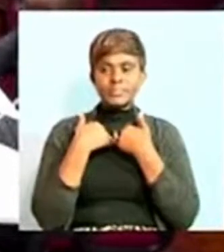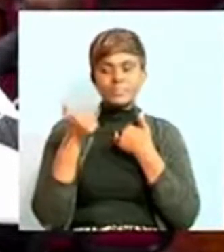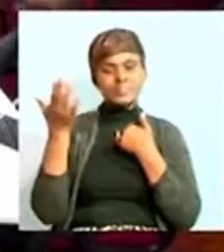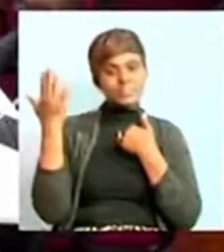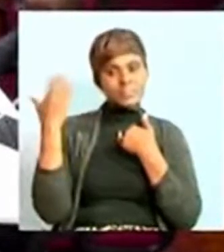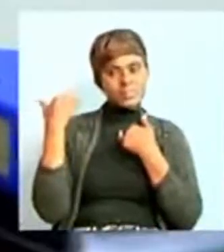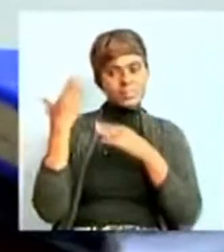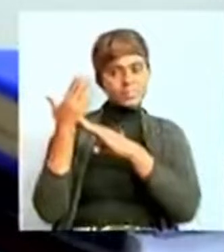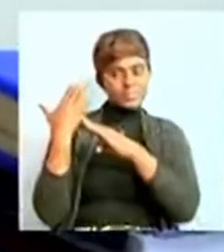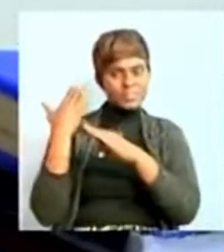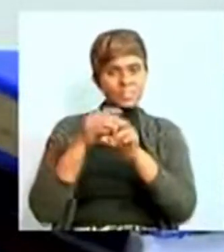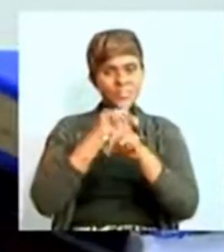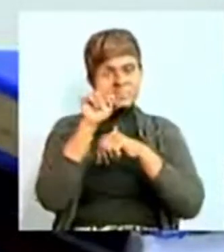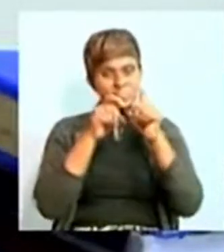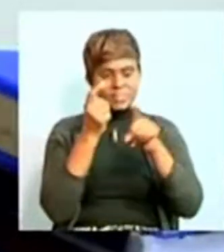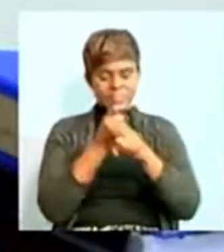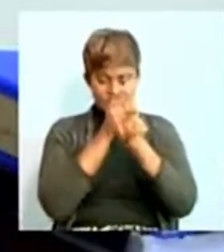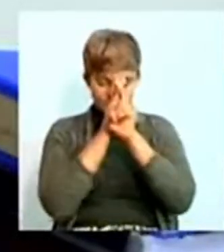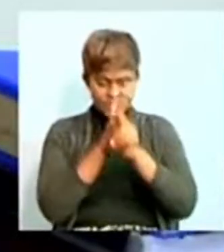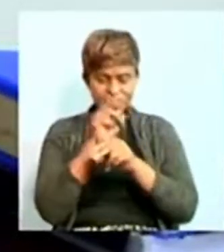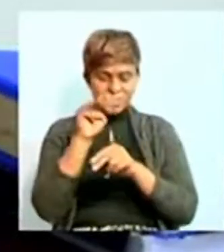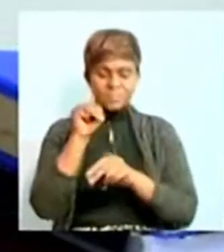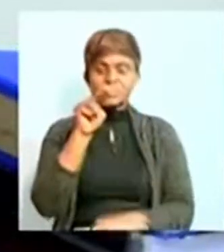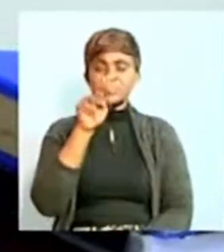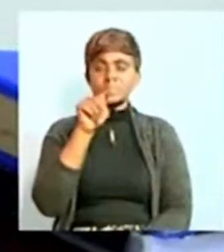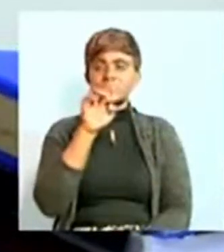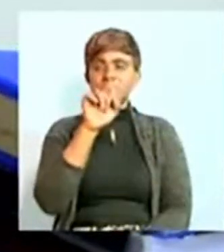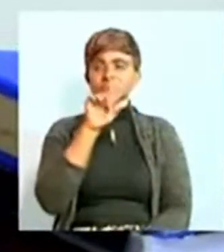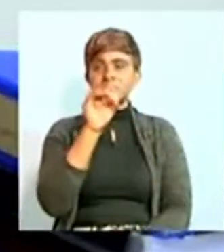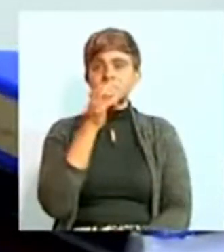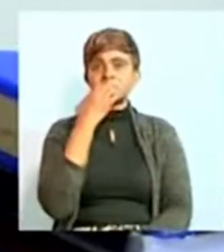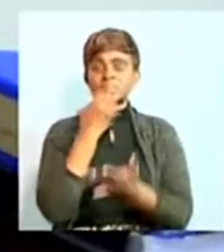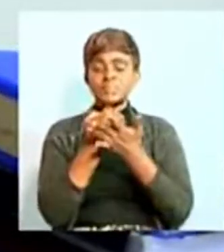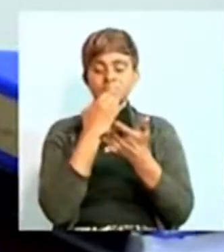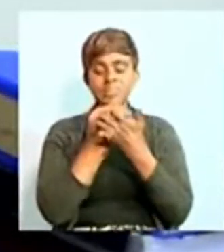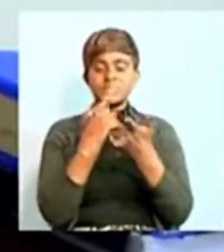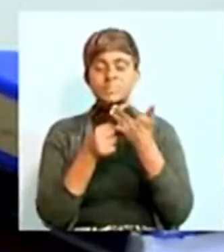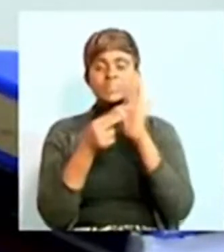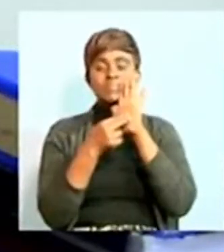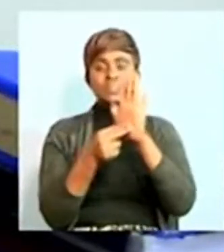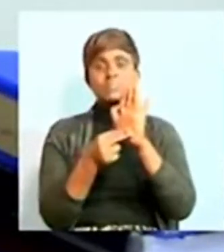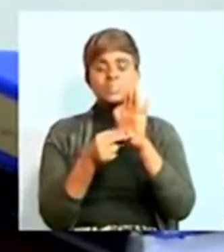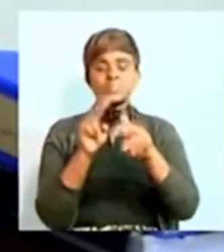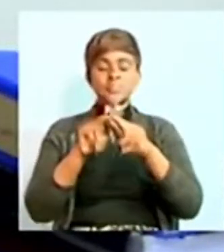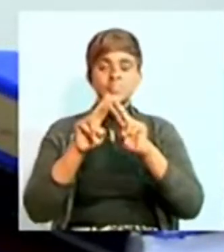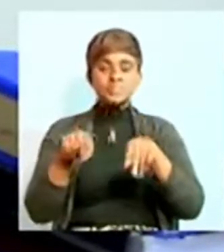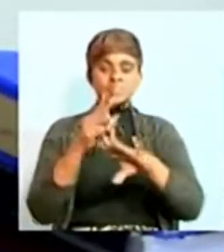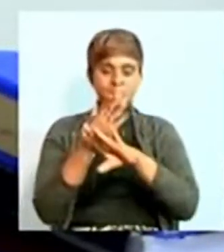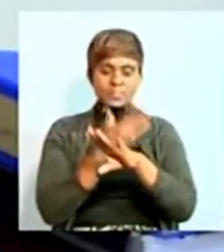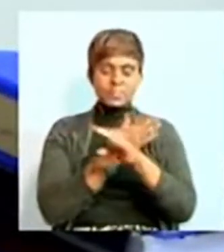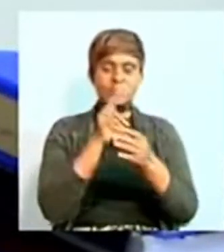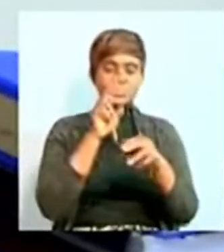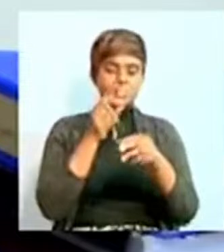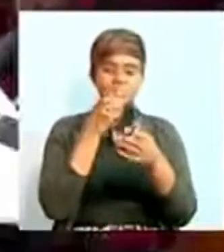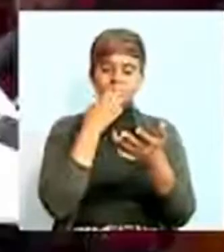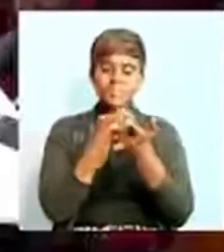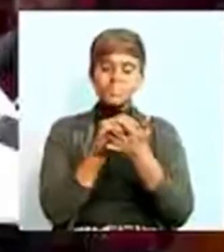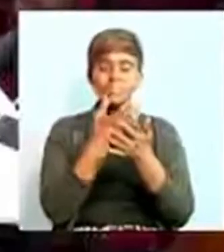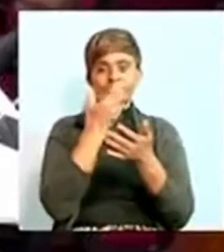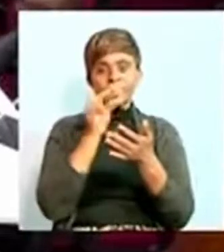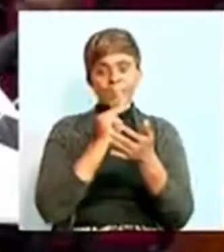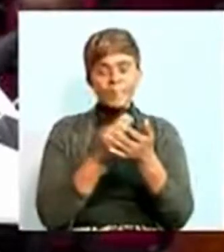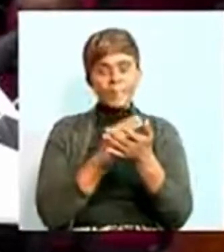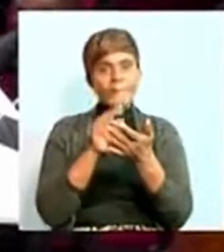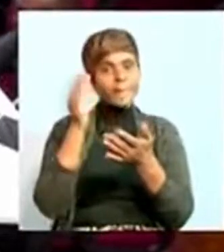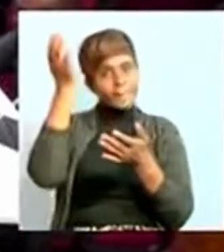question from Honorable Mtelo on the evidence that you presented on the ablution block. Chair, before the evidence, let's go on the